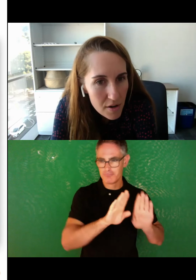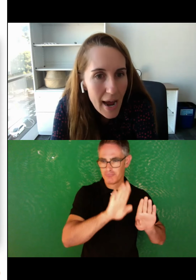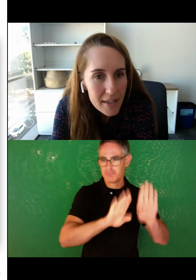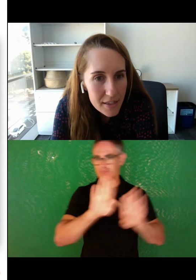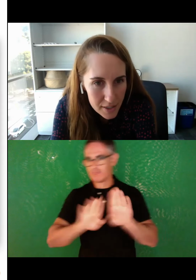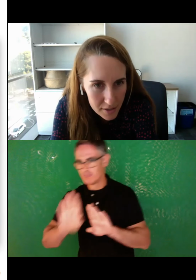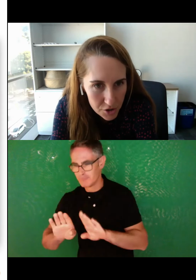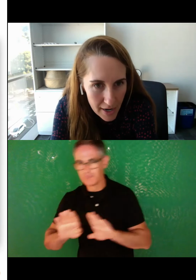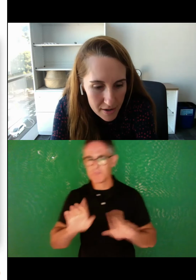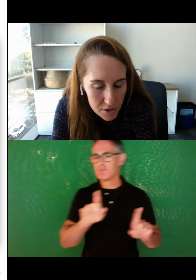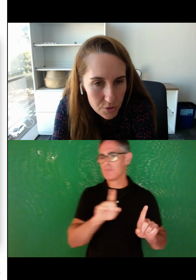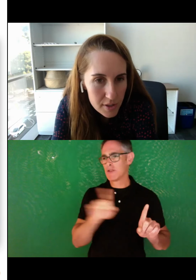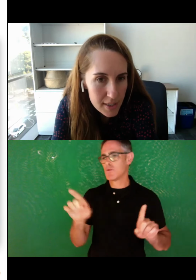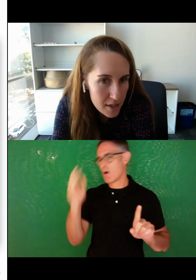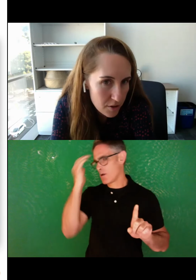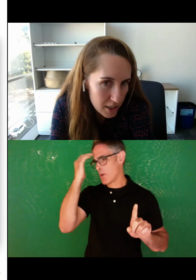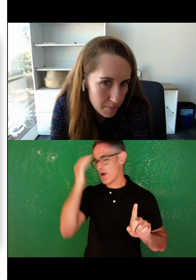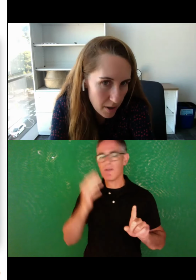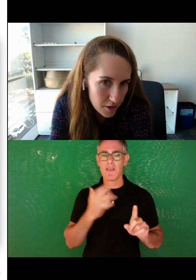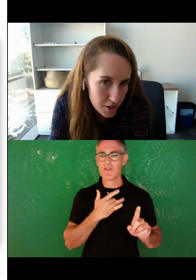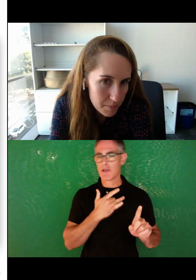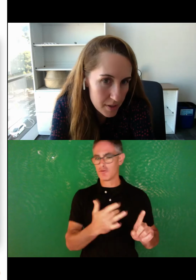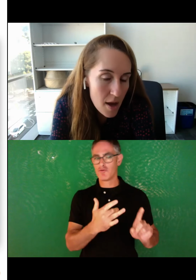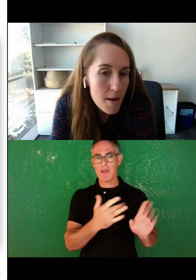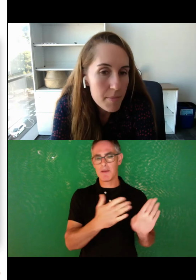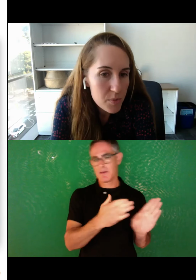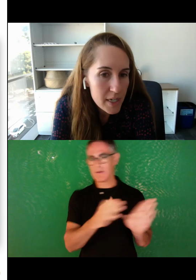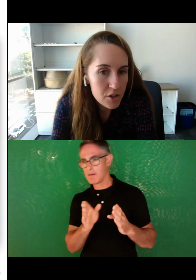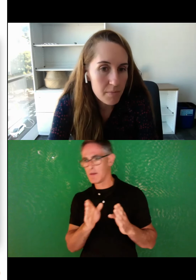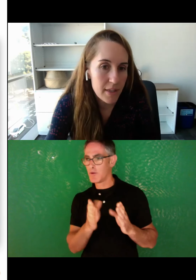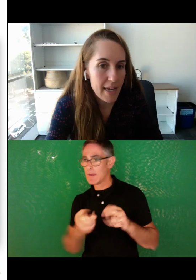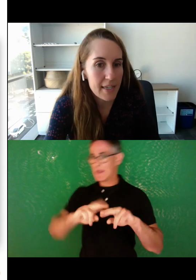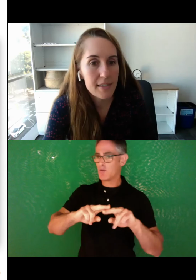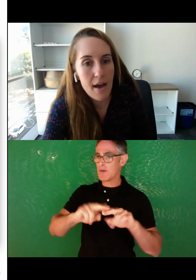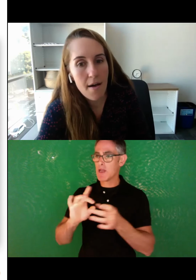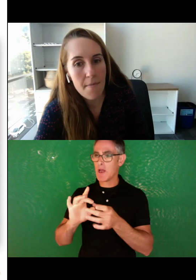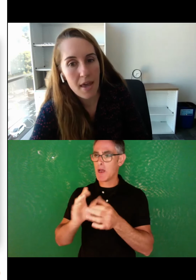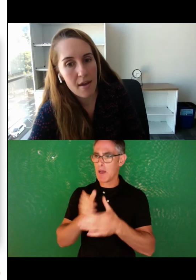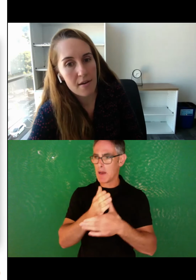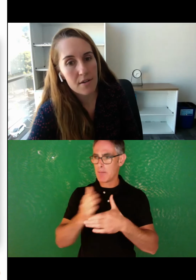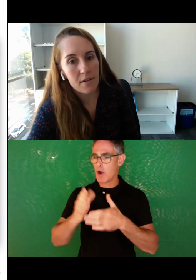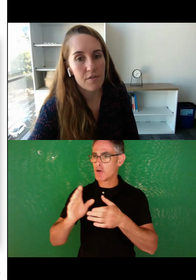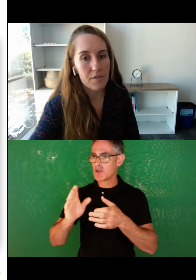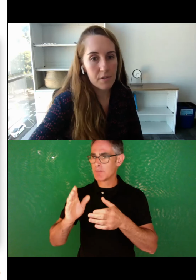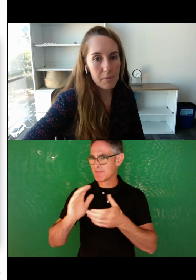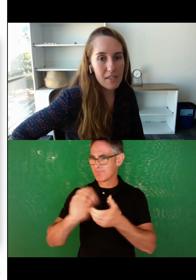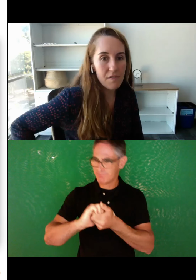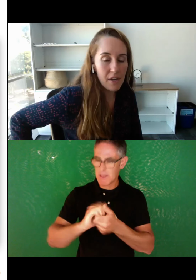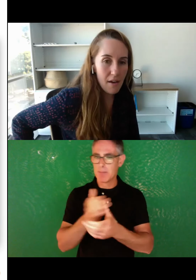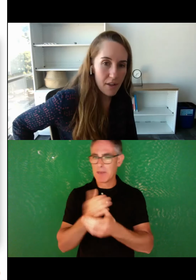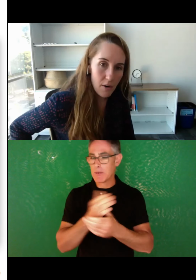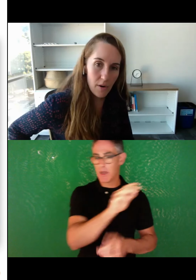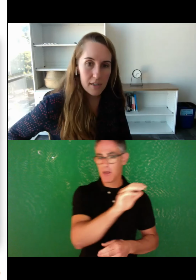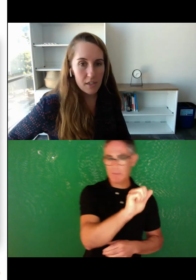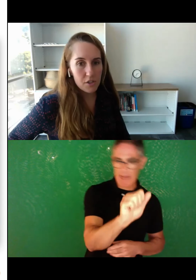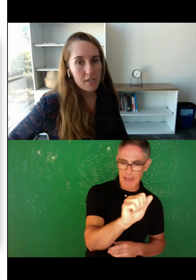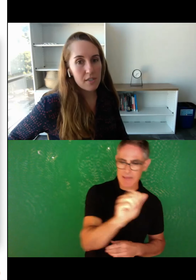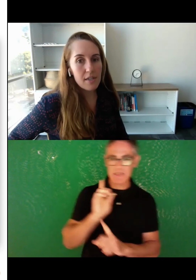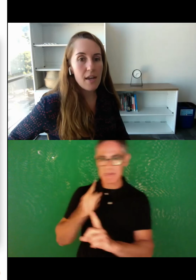of, that there is a trend towards increased partnerships between AAAs and specific